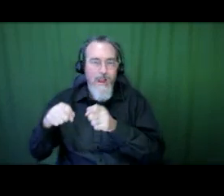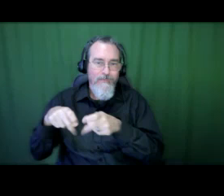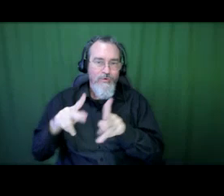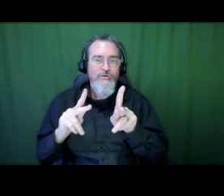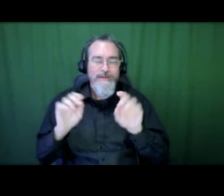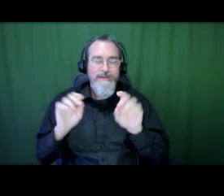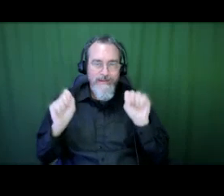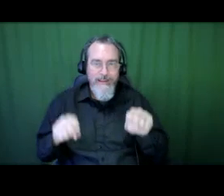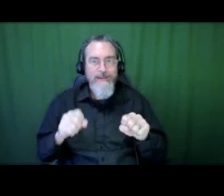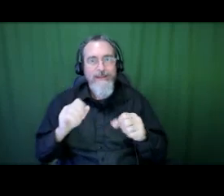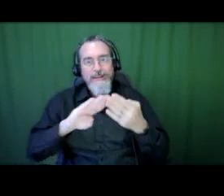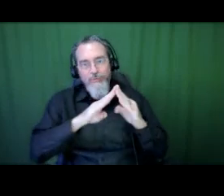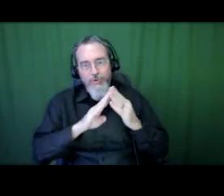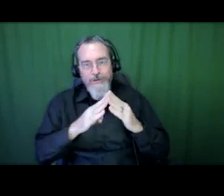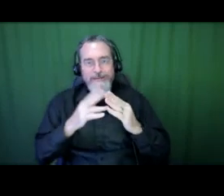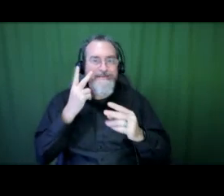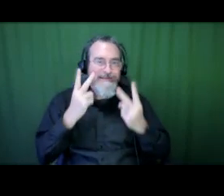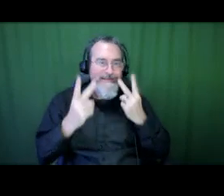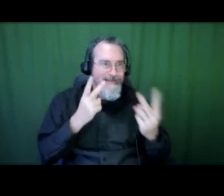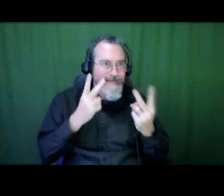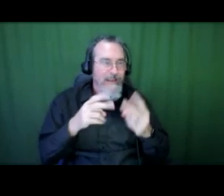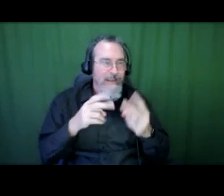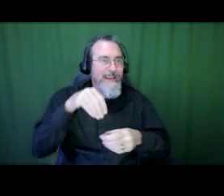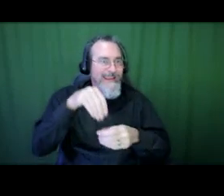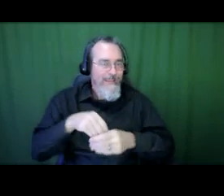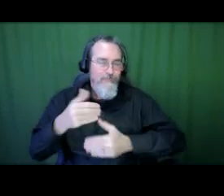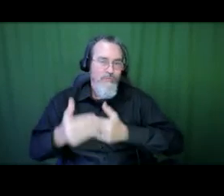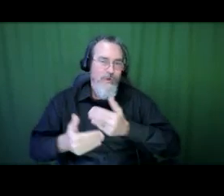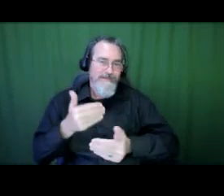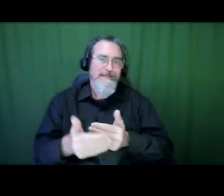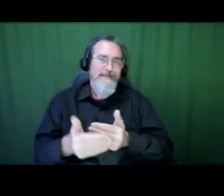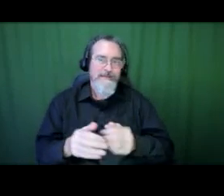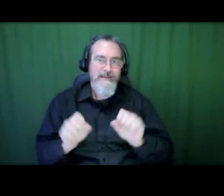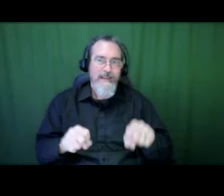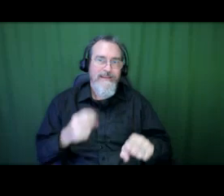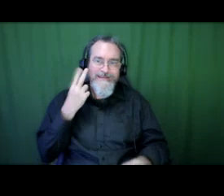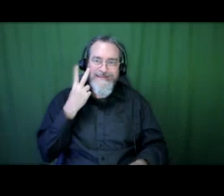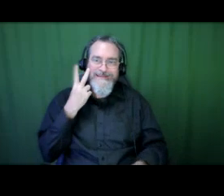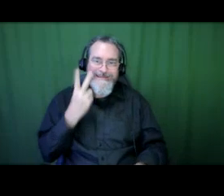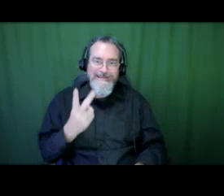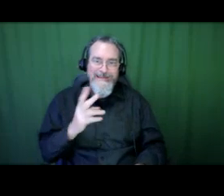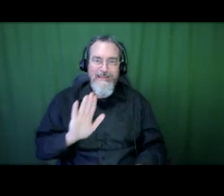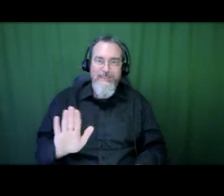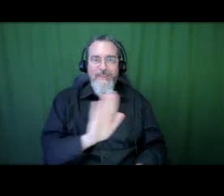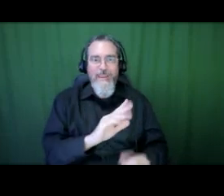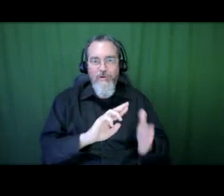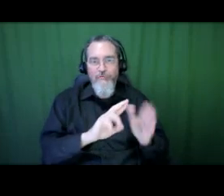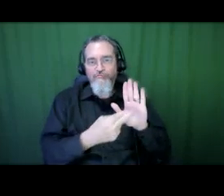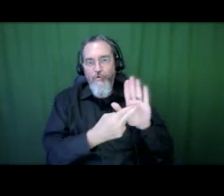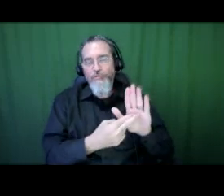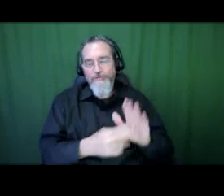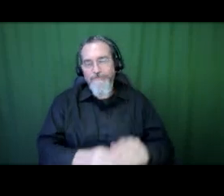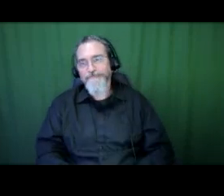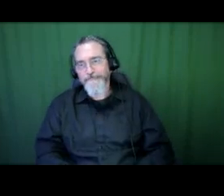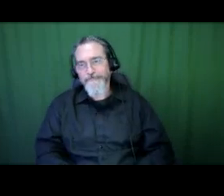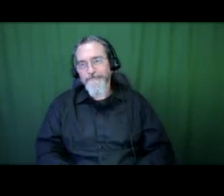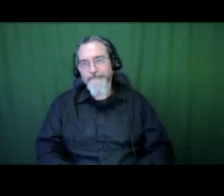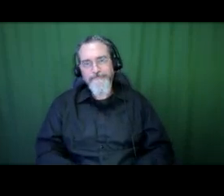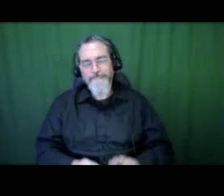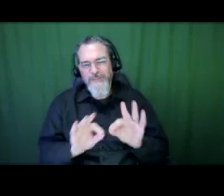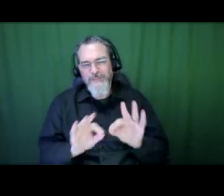see them within the process and see their roles out on the land as essential for this work. Next slide.